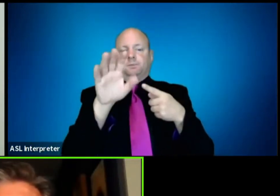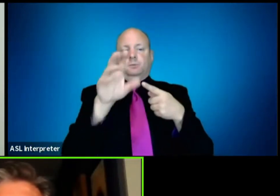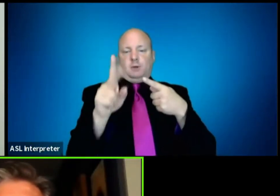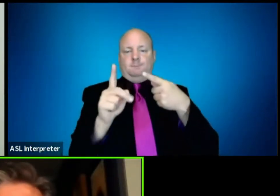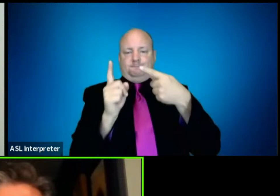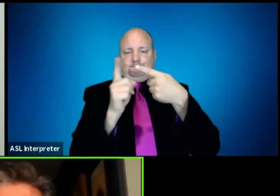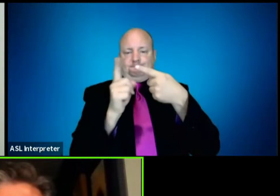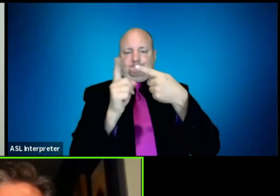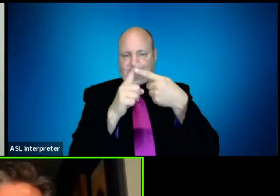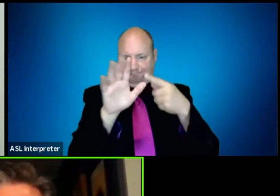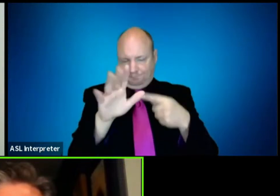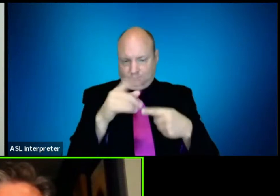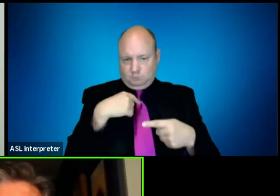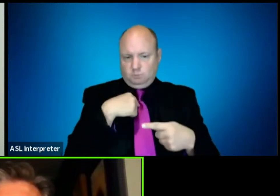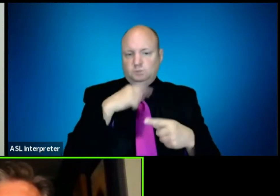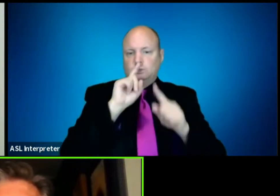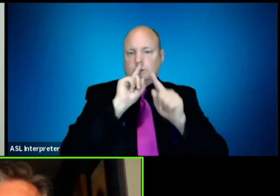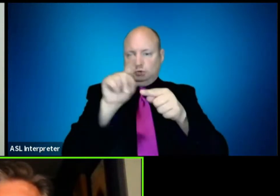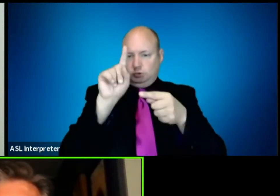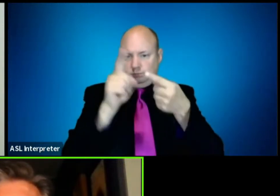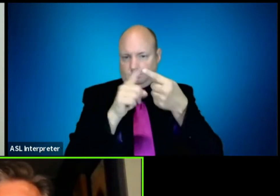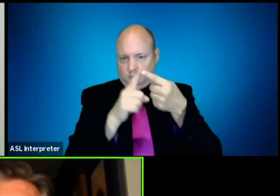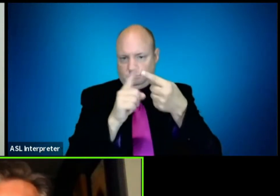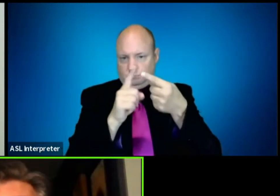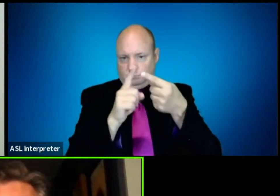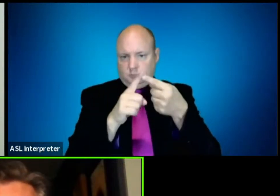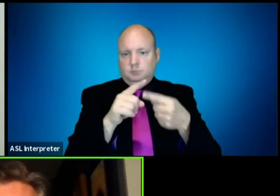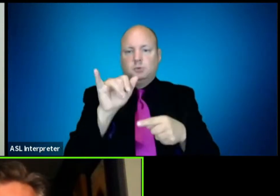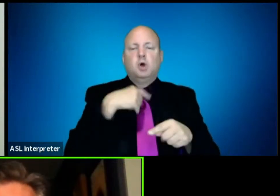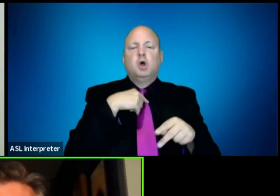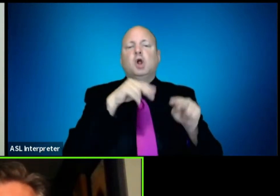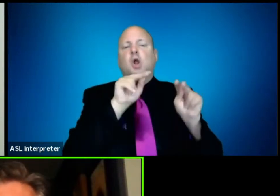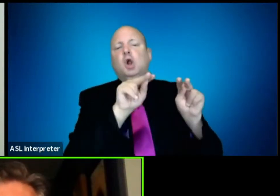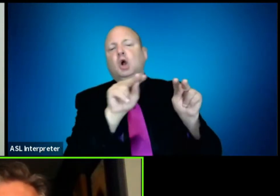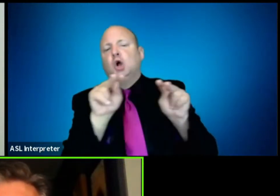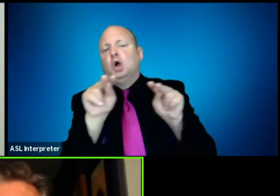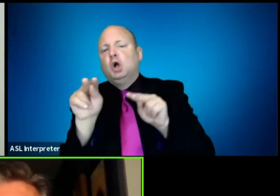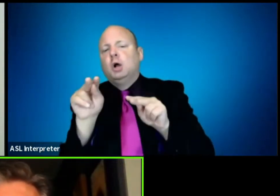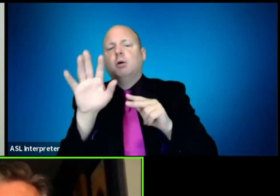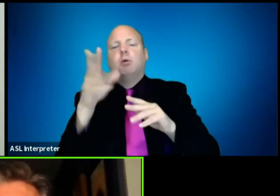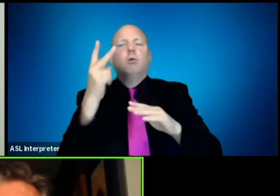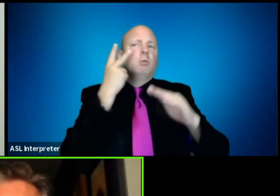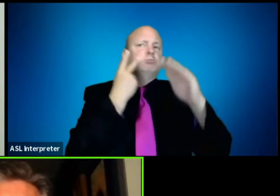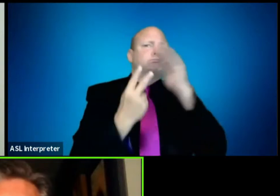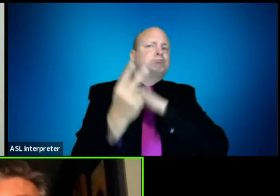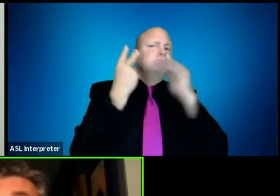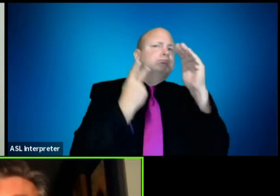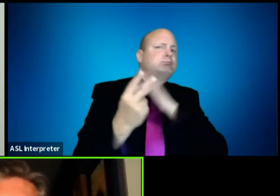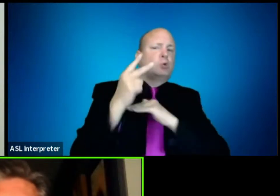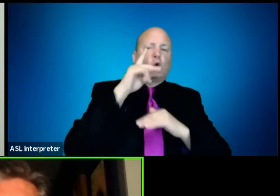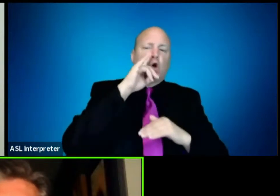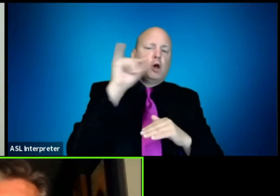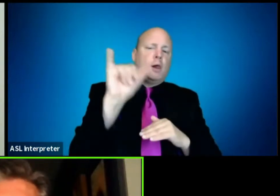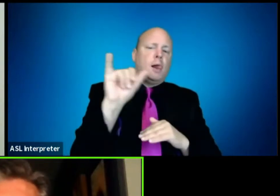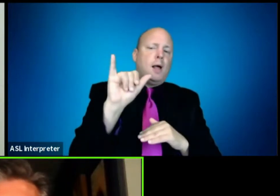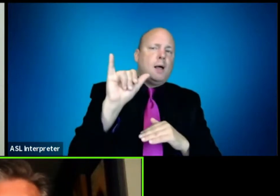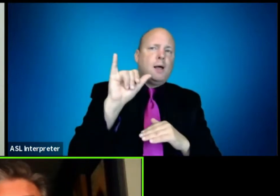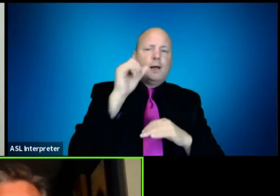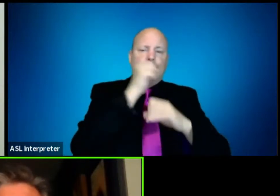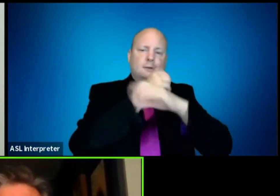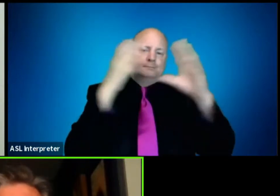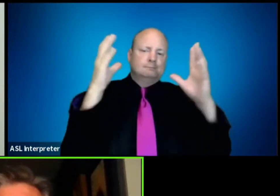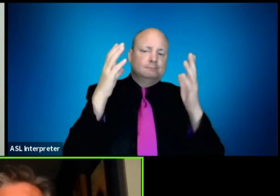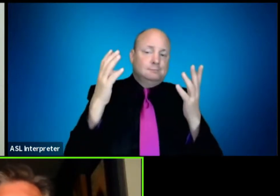So when we look at modeling and do projections out into the future, this is not us trying to tell the future. We're